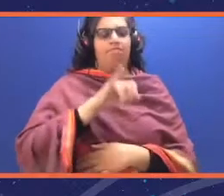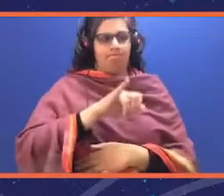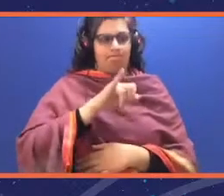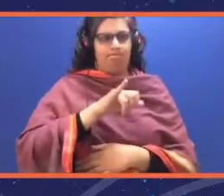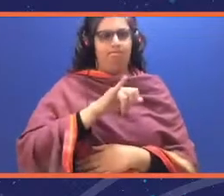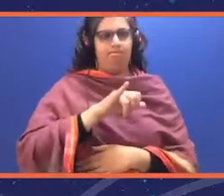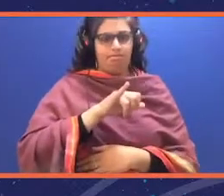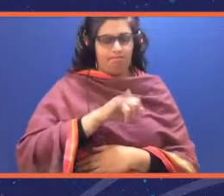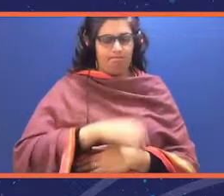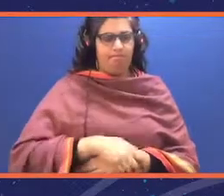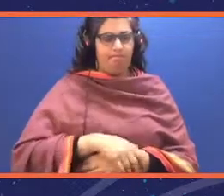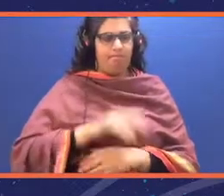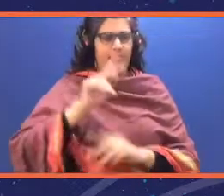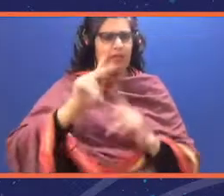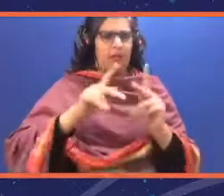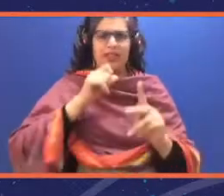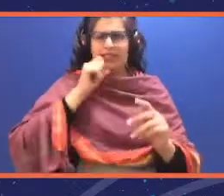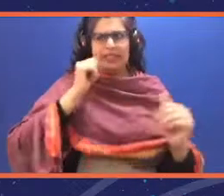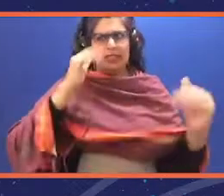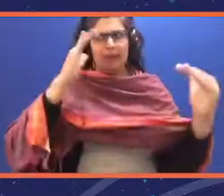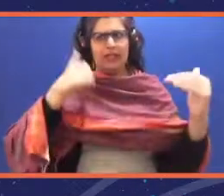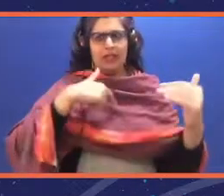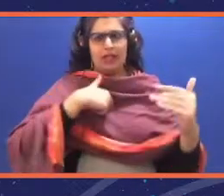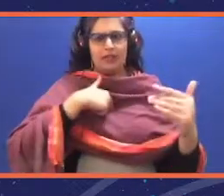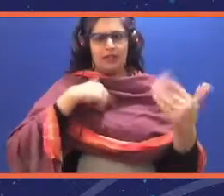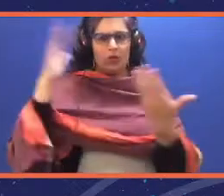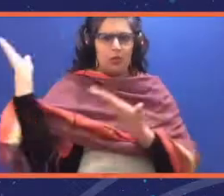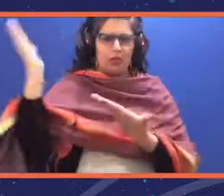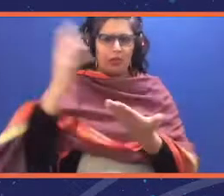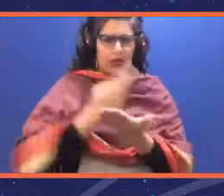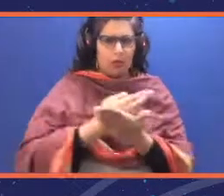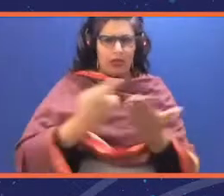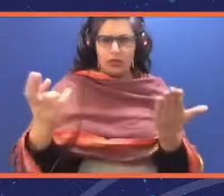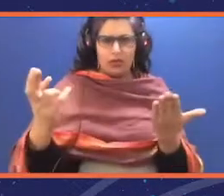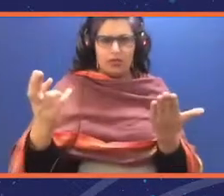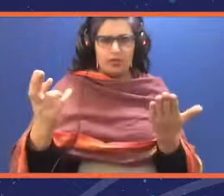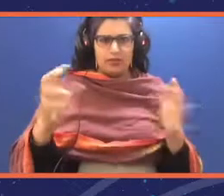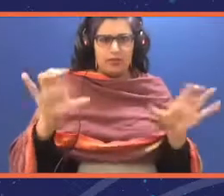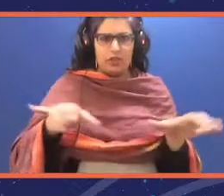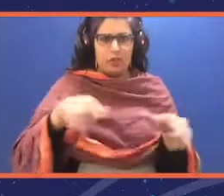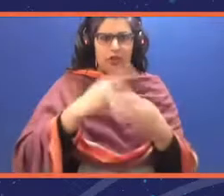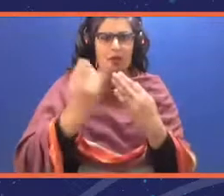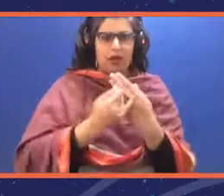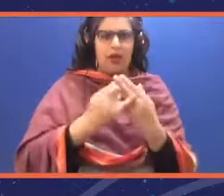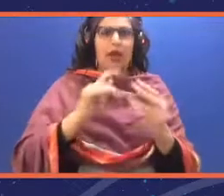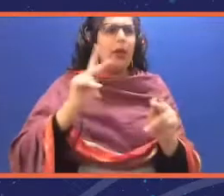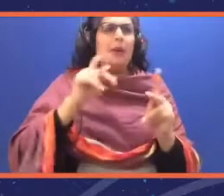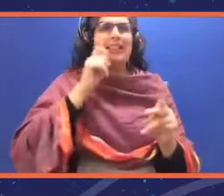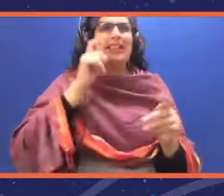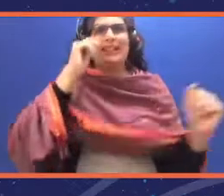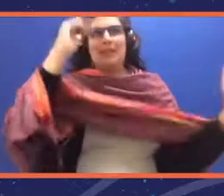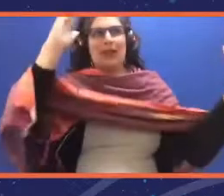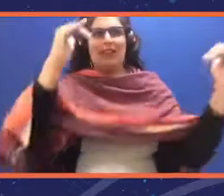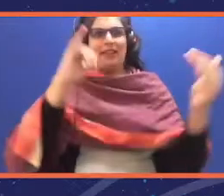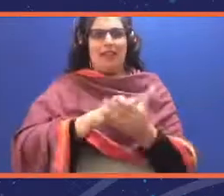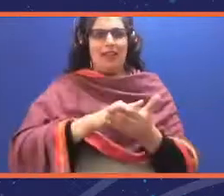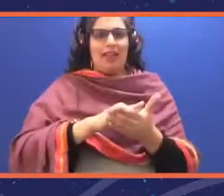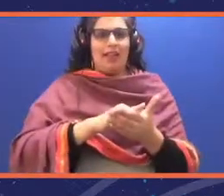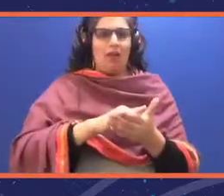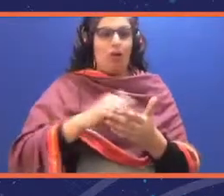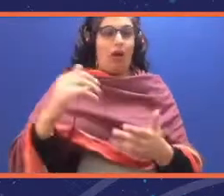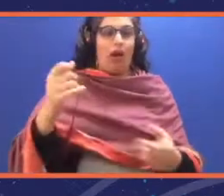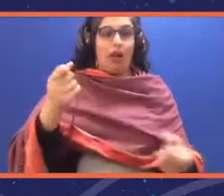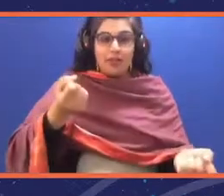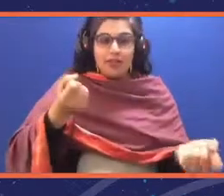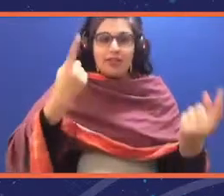to bring the resources to do this project. People didn't expect us to be able to speak the language of development or to really